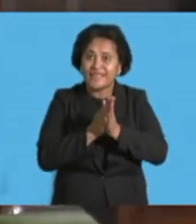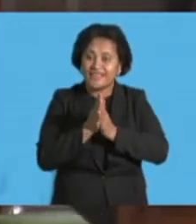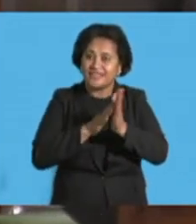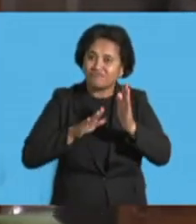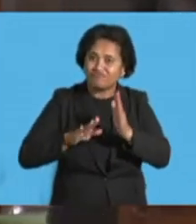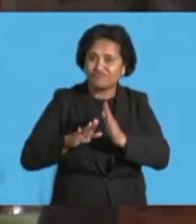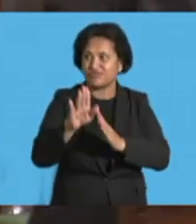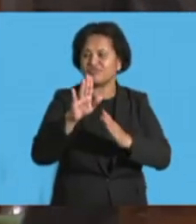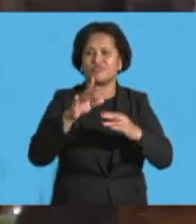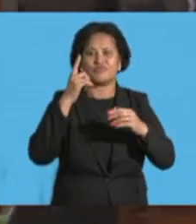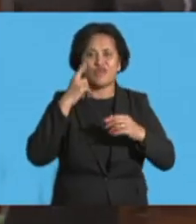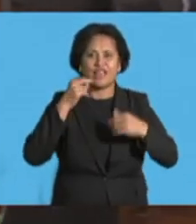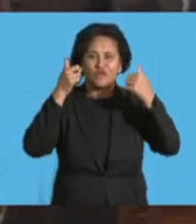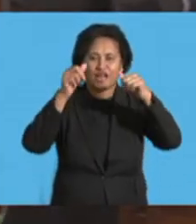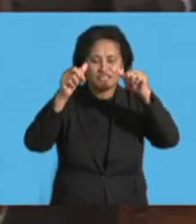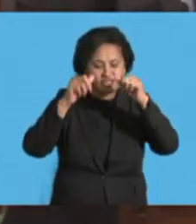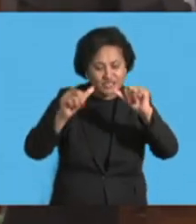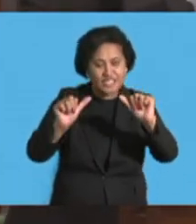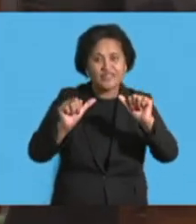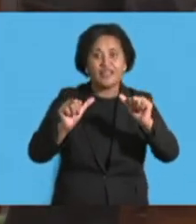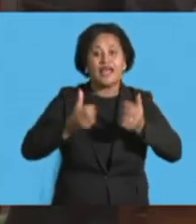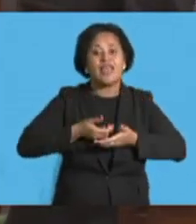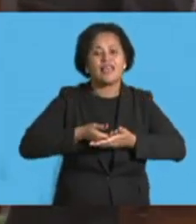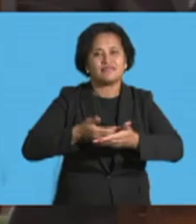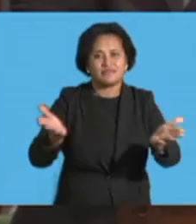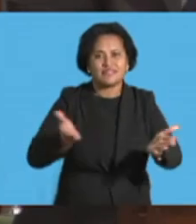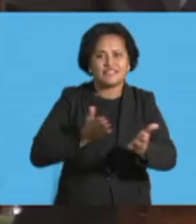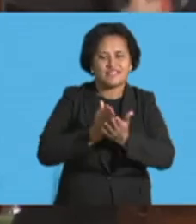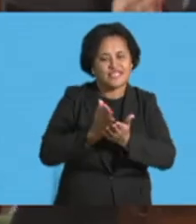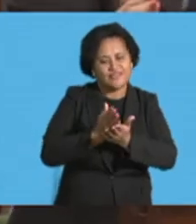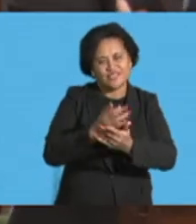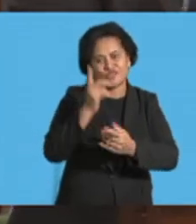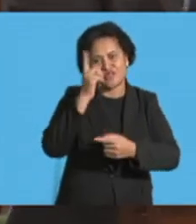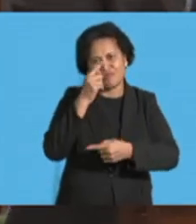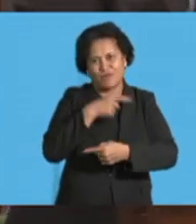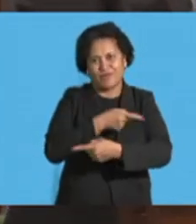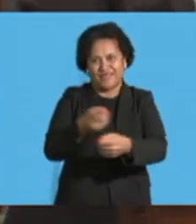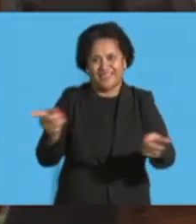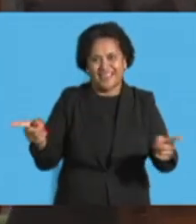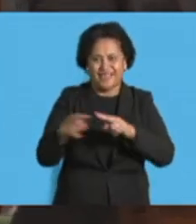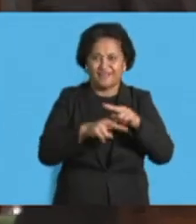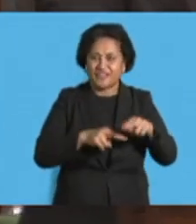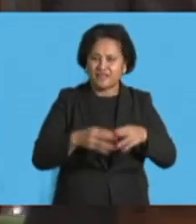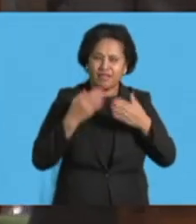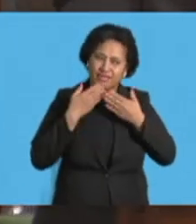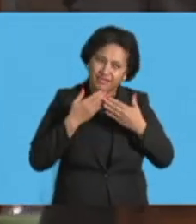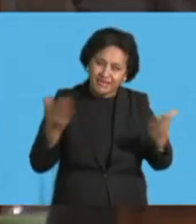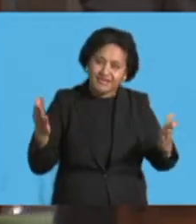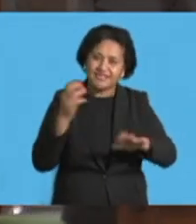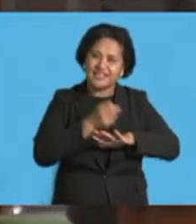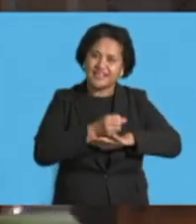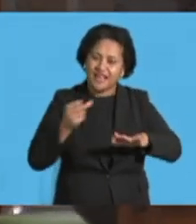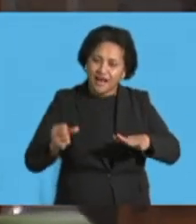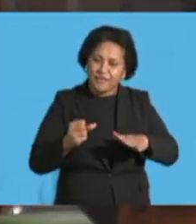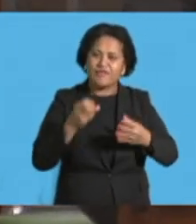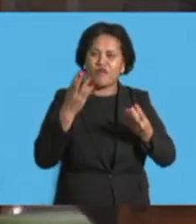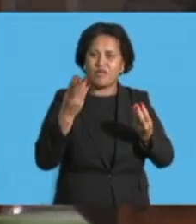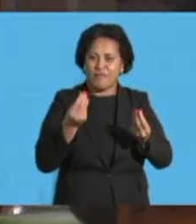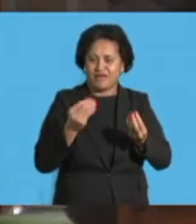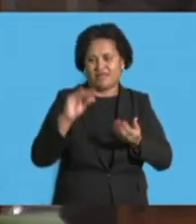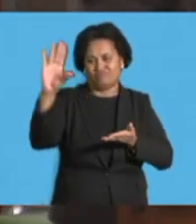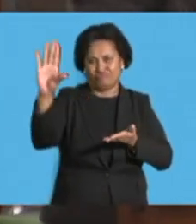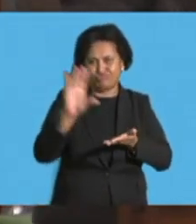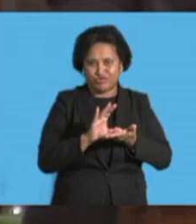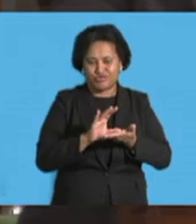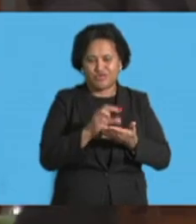people the best possible services to ensure they live a fulfilling life. I thank the government for the allocations for the new fiscal